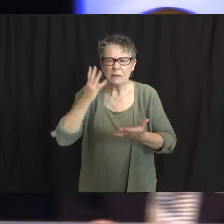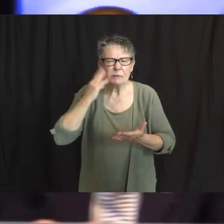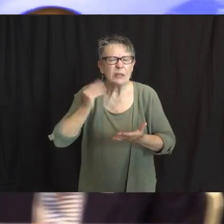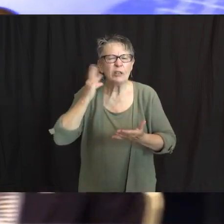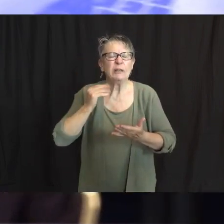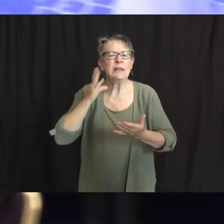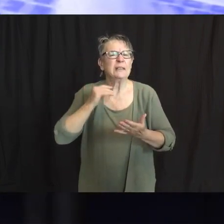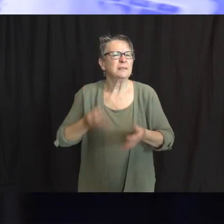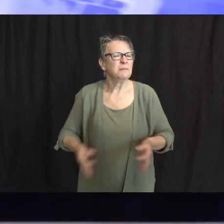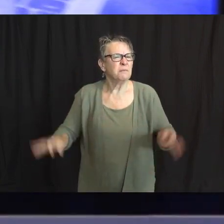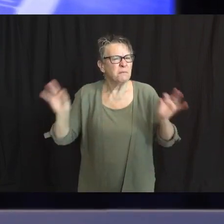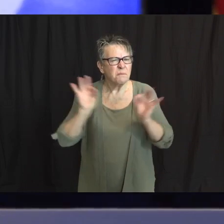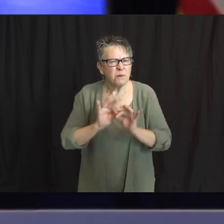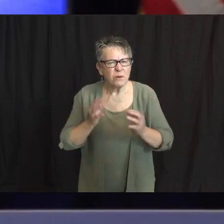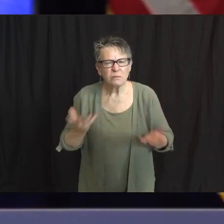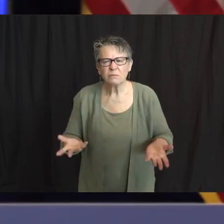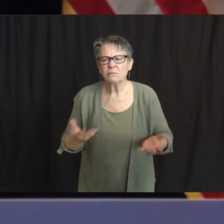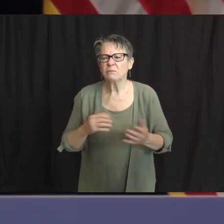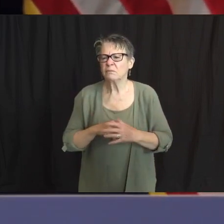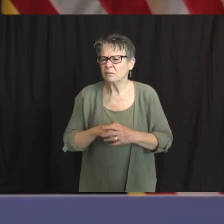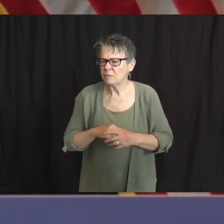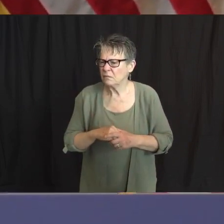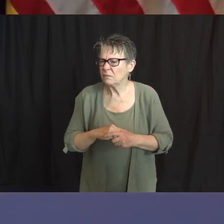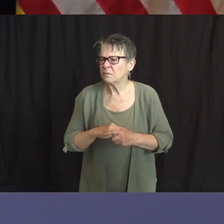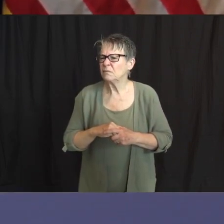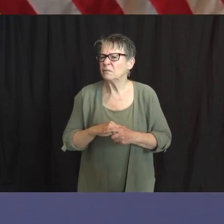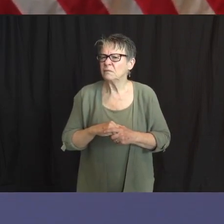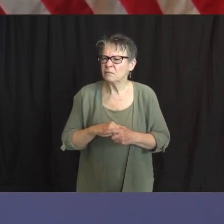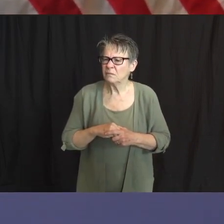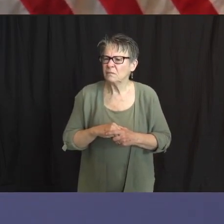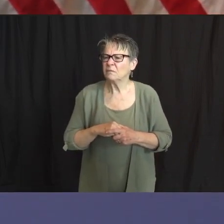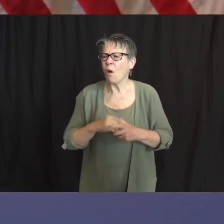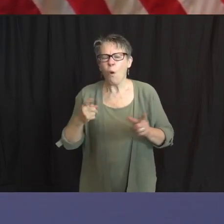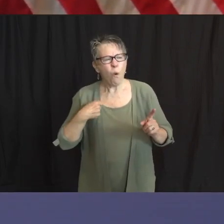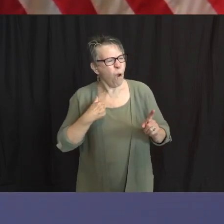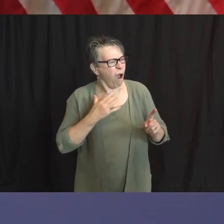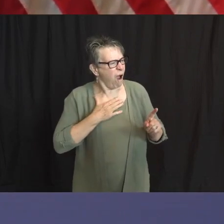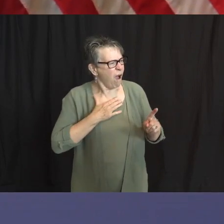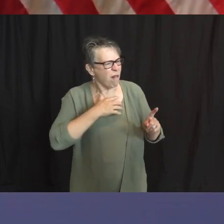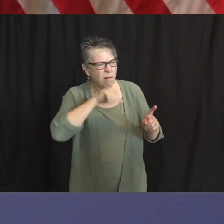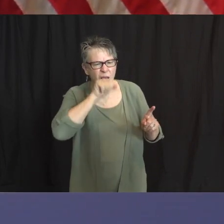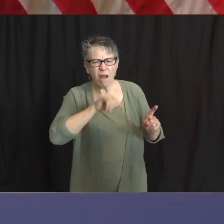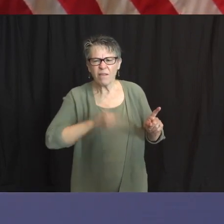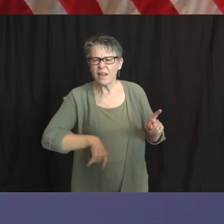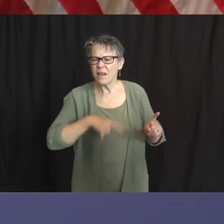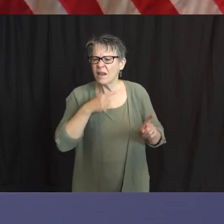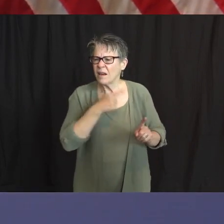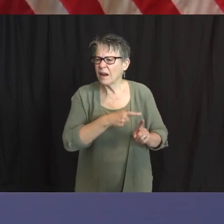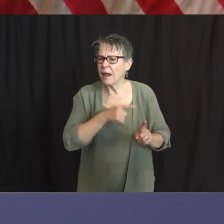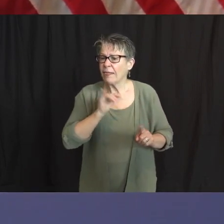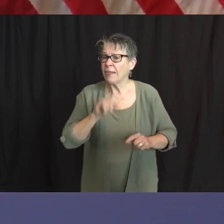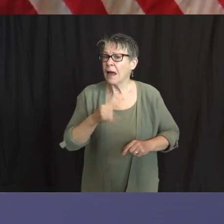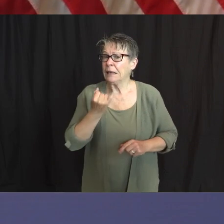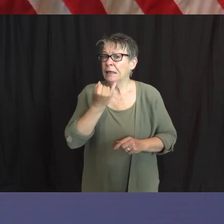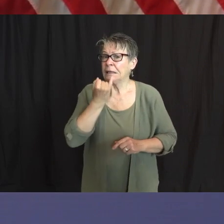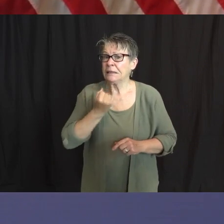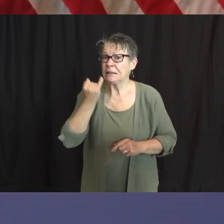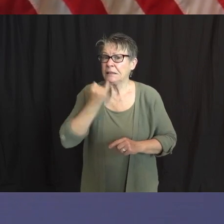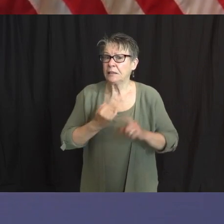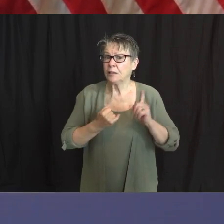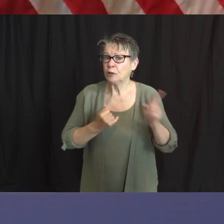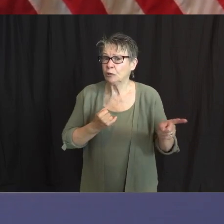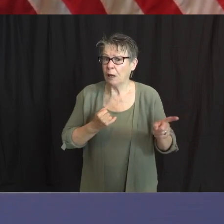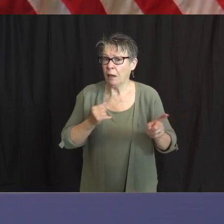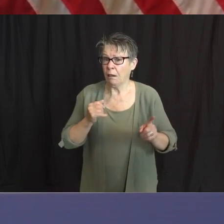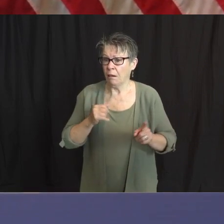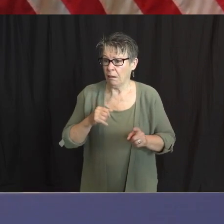I love the Israeli model, which is you have a military option or a non-military option. But I love that